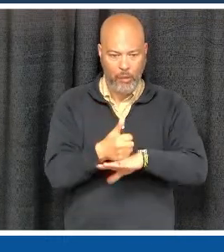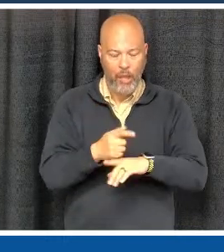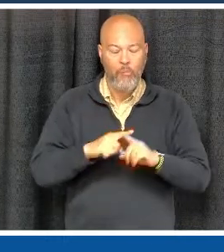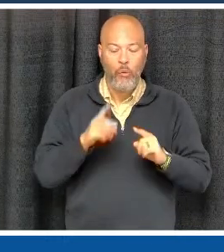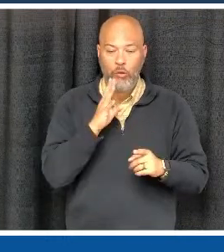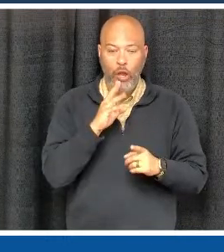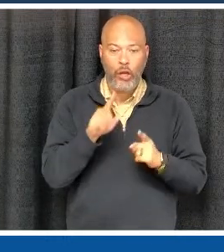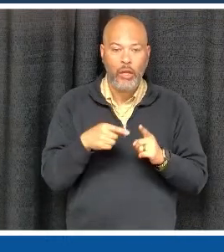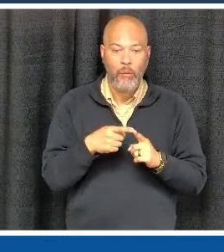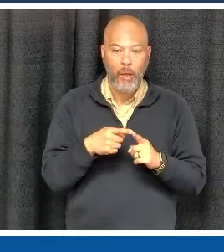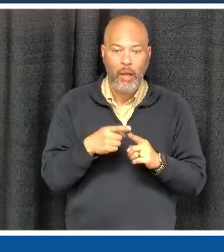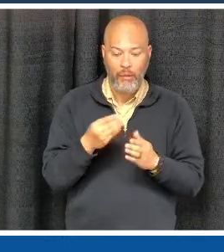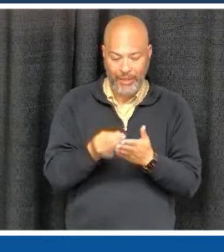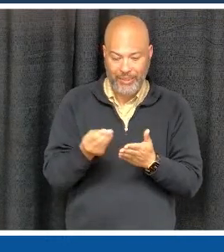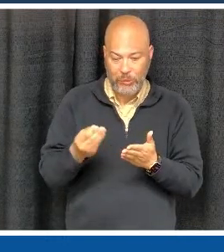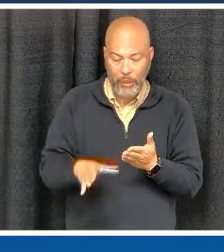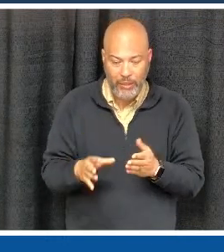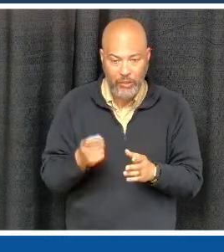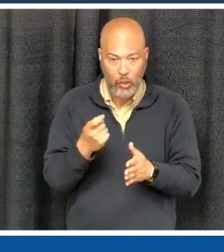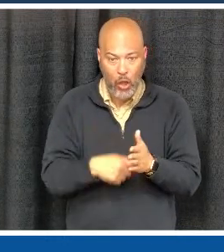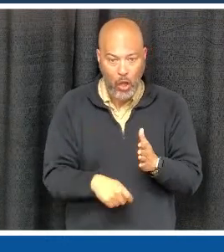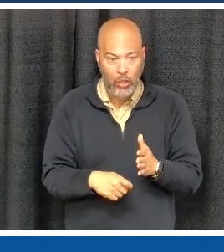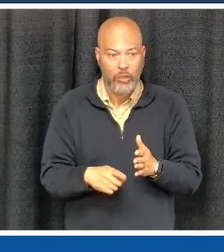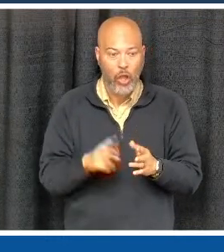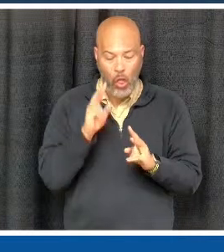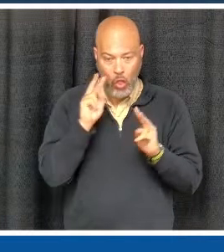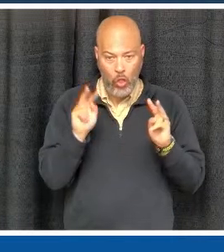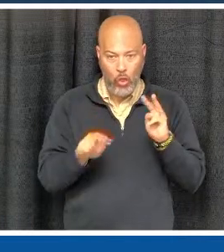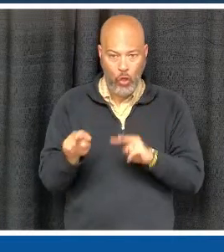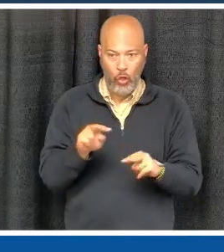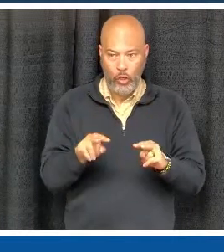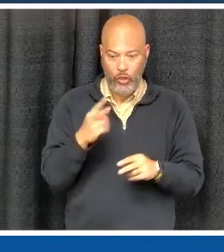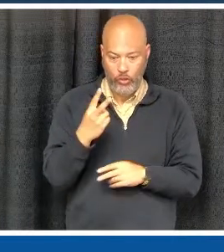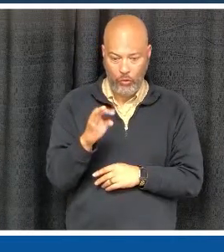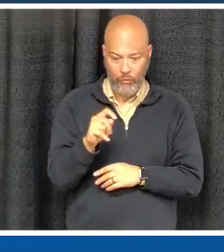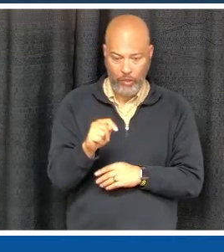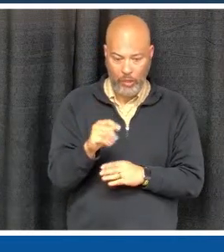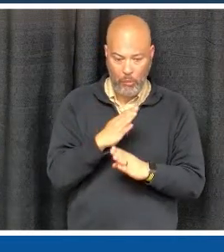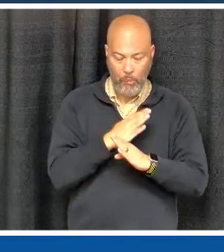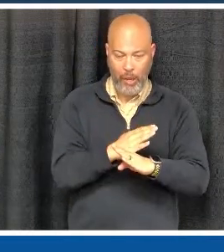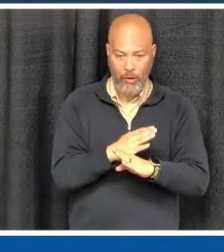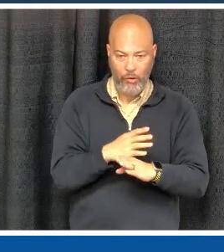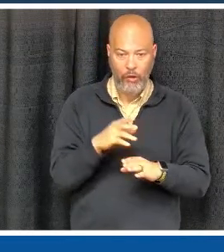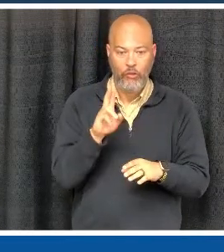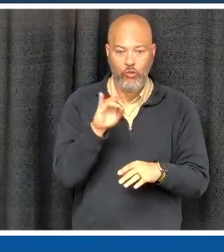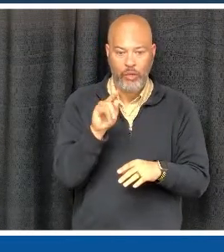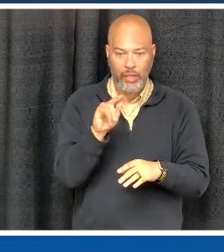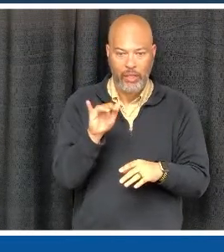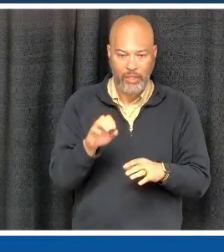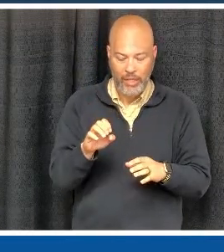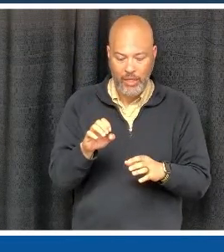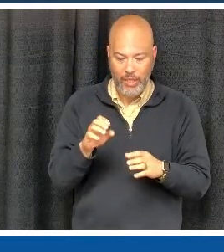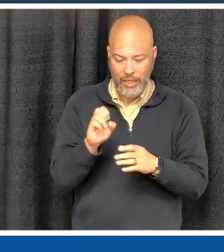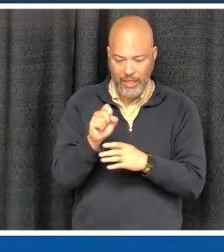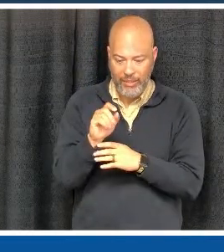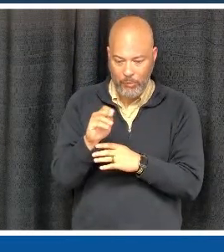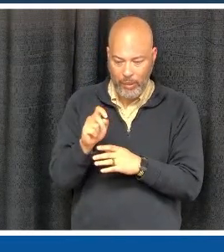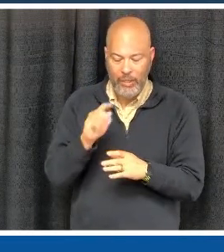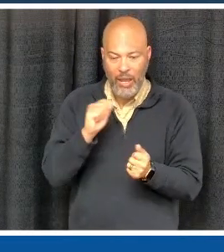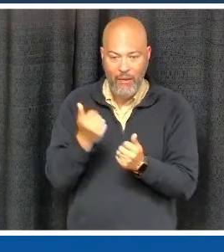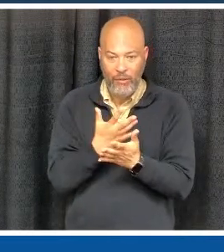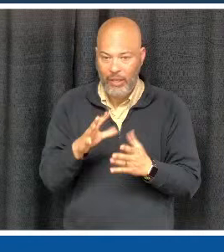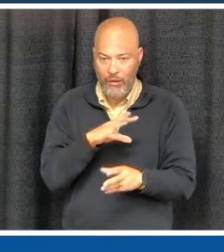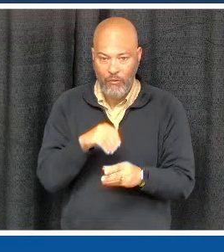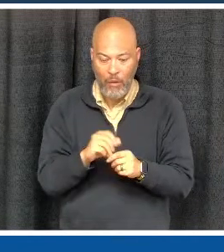talk about the expense that's involved, again, looking at the two-foot barrier, the utility easements, everything that would be involved with that,